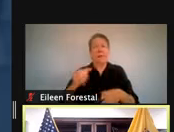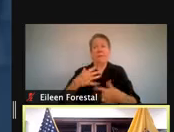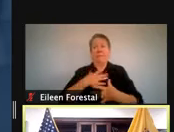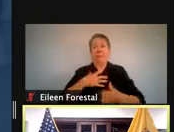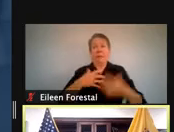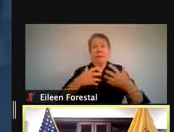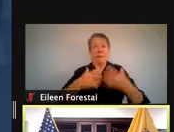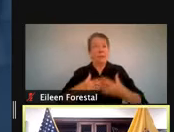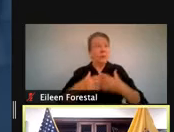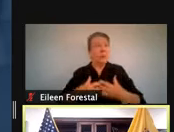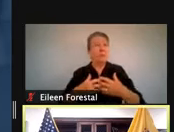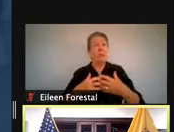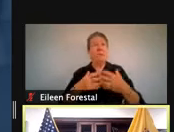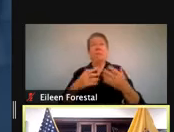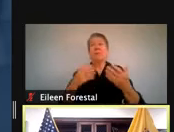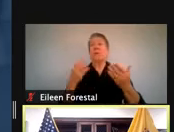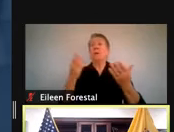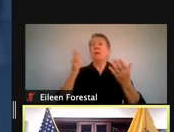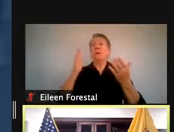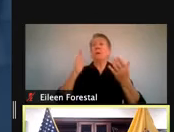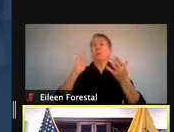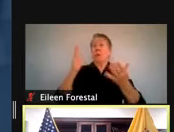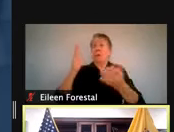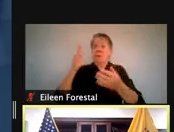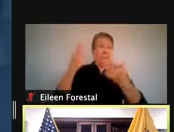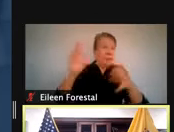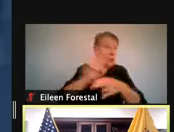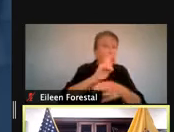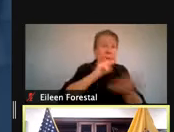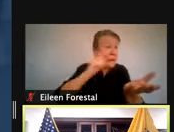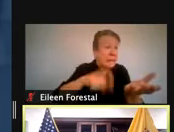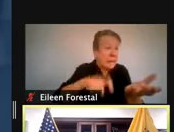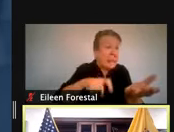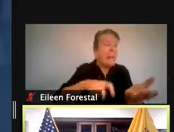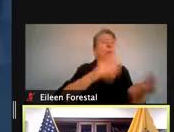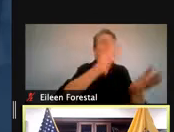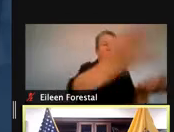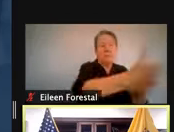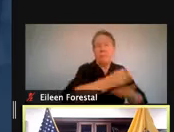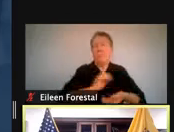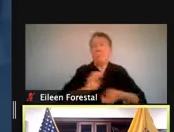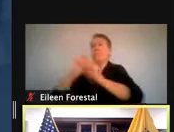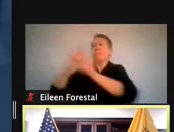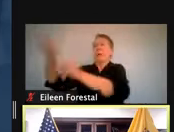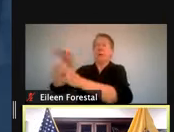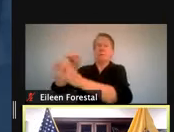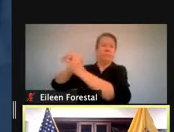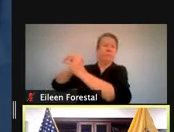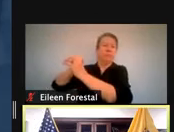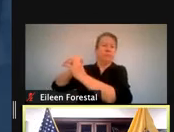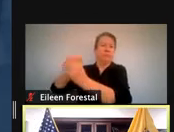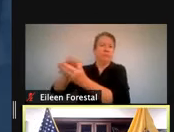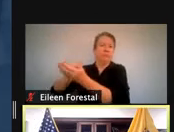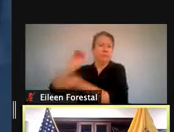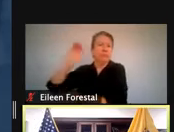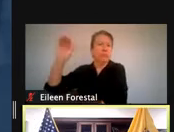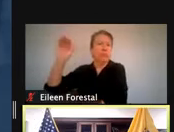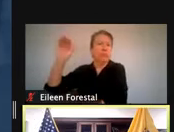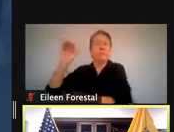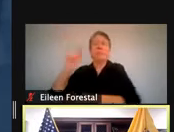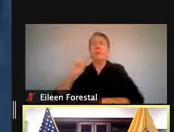be returned, maintained, and be ready for service in the future. So all in all, this has been a